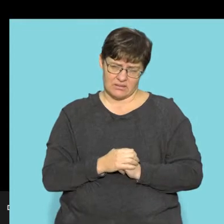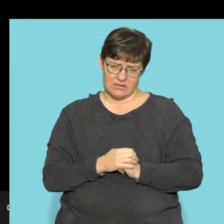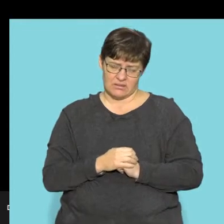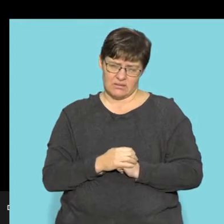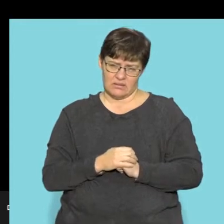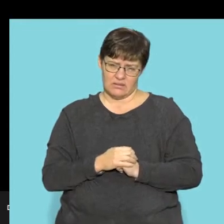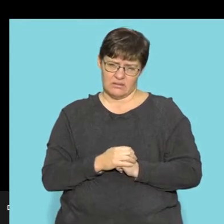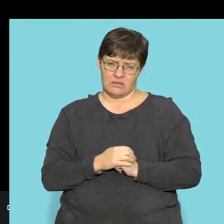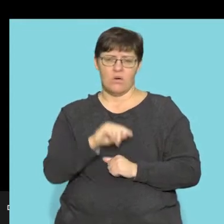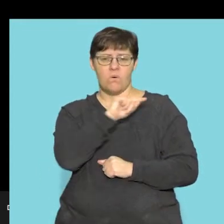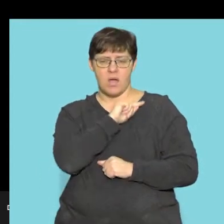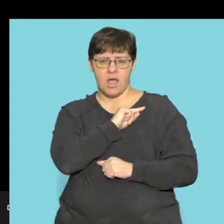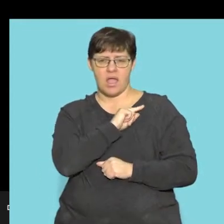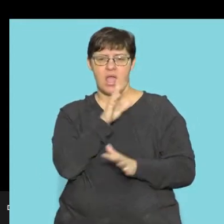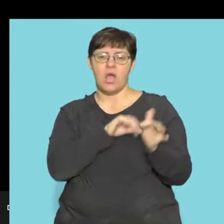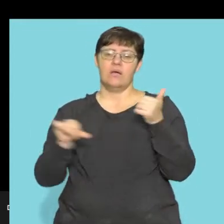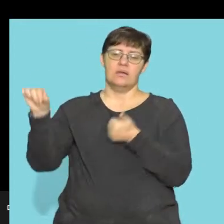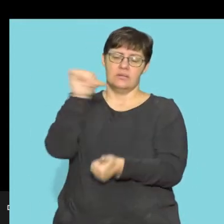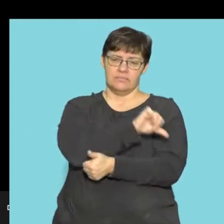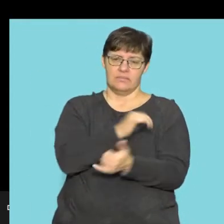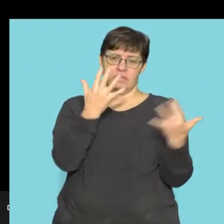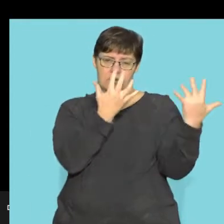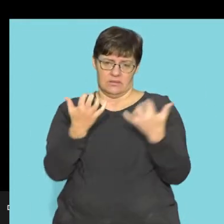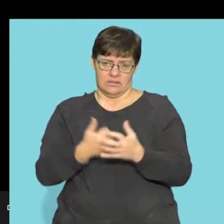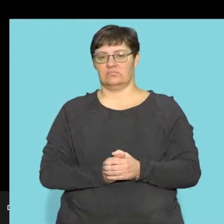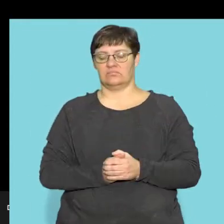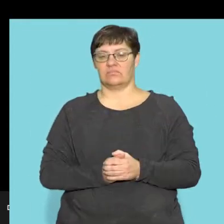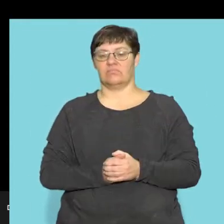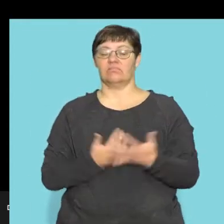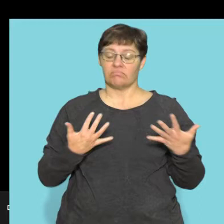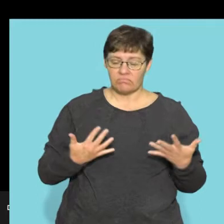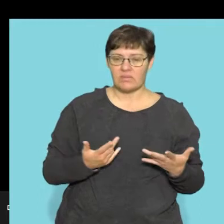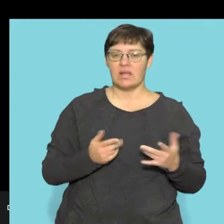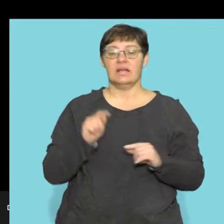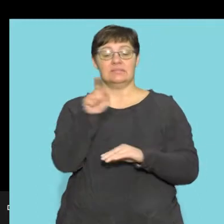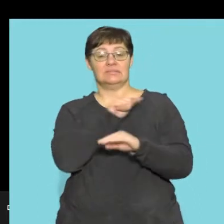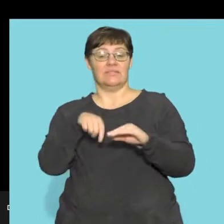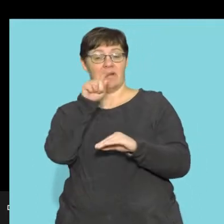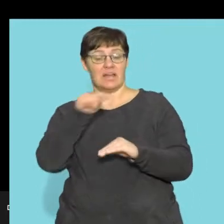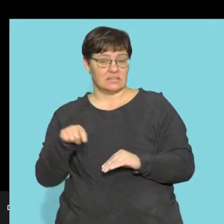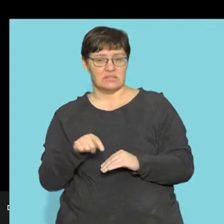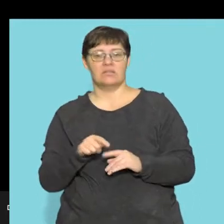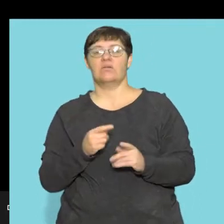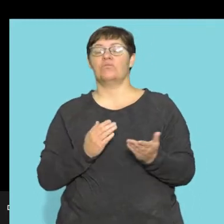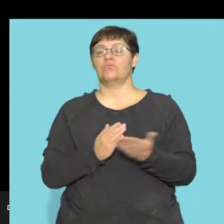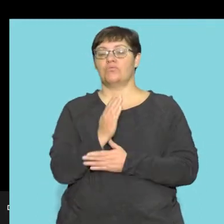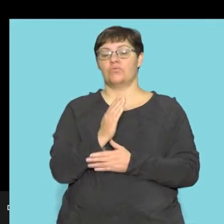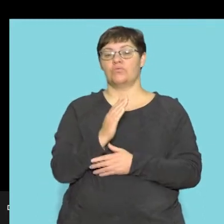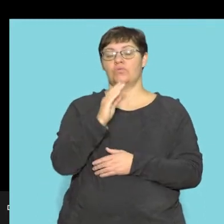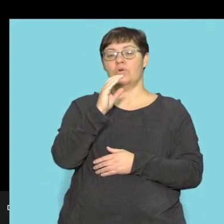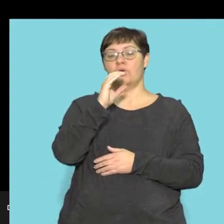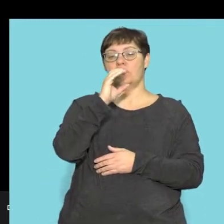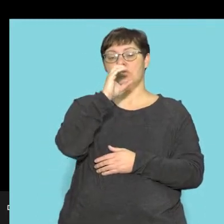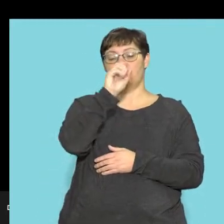because of the fact that this is a reverse calculation, right? So this is divided by